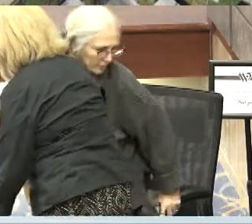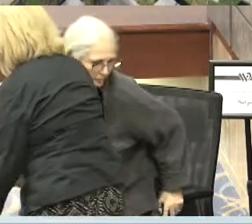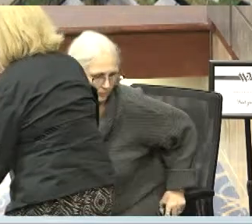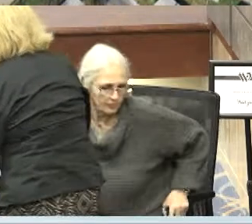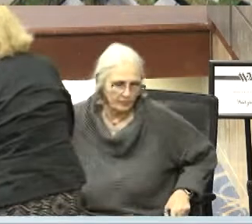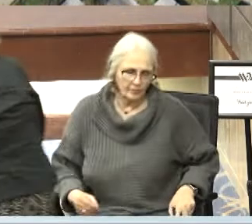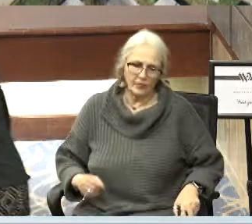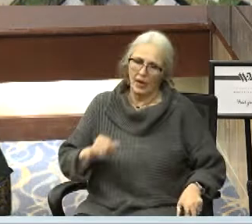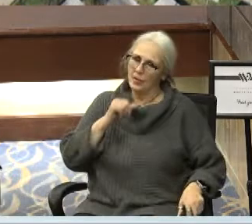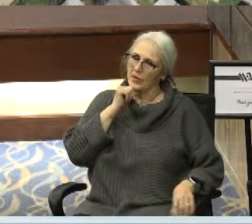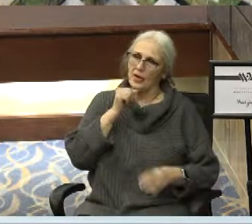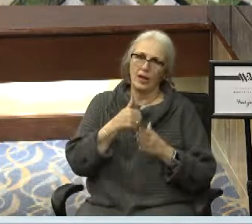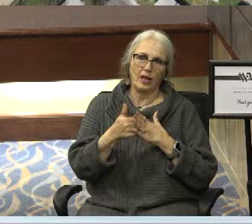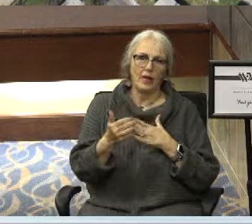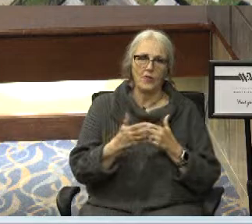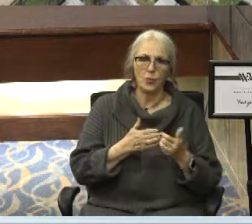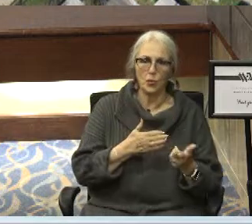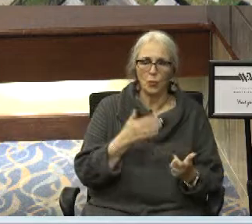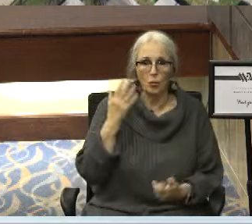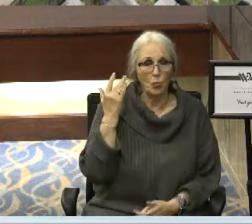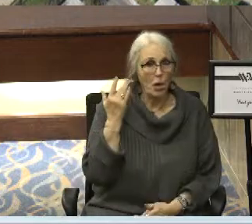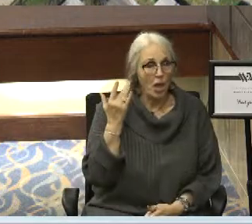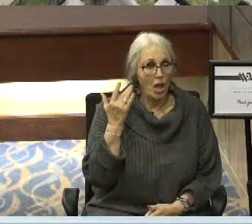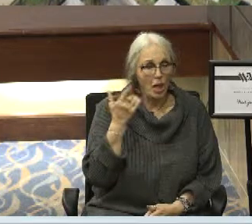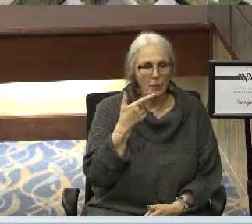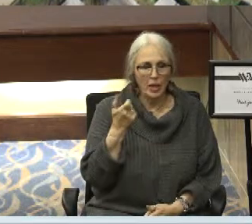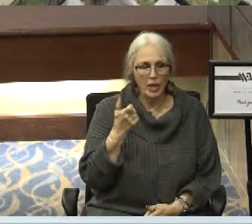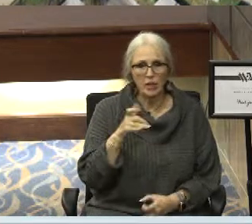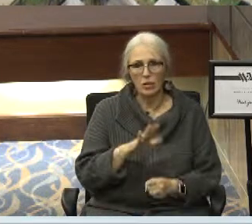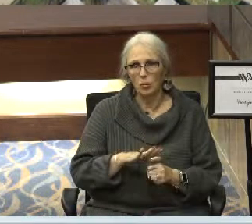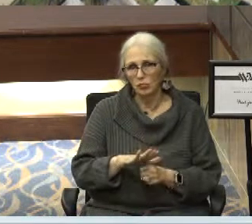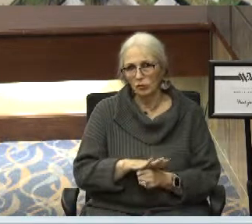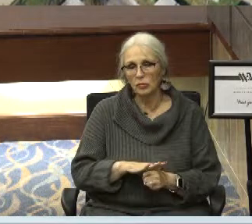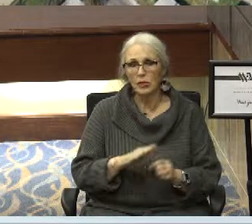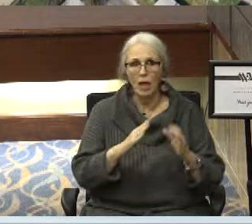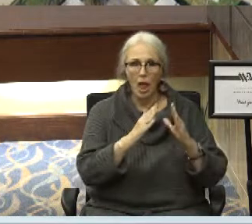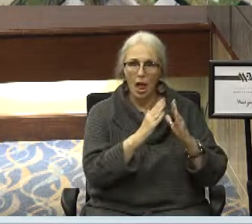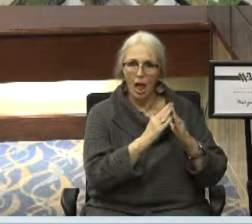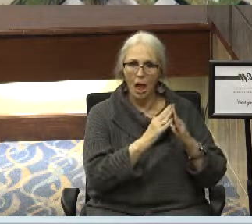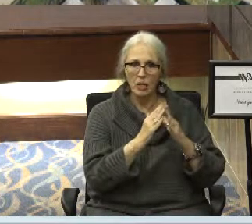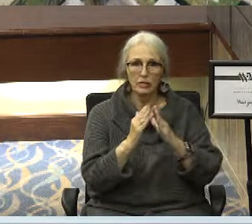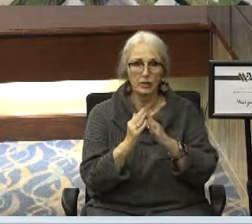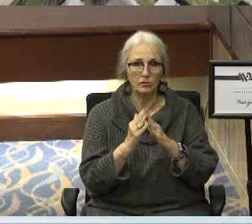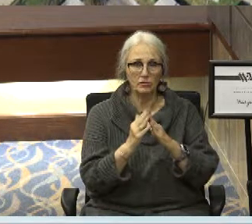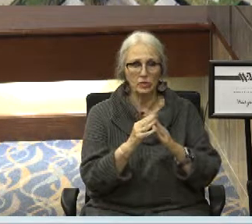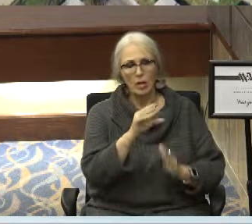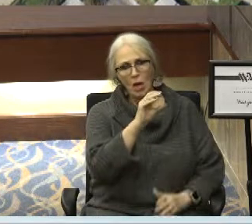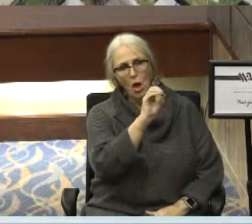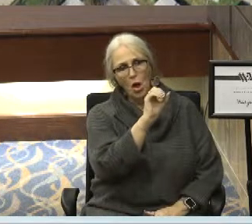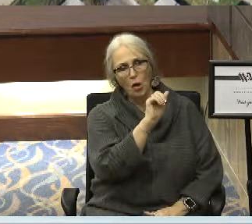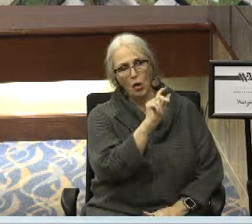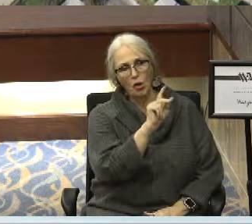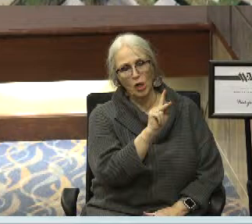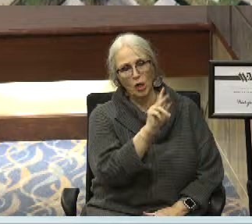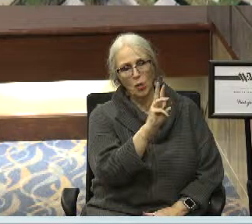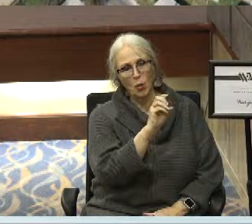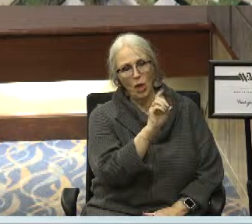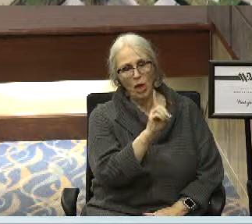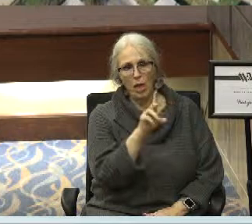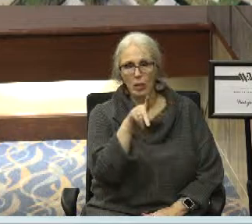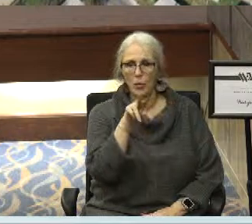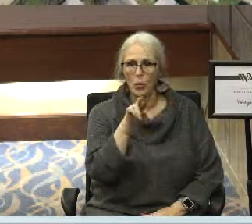of where it's at and the housing that's on Oakwood and Primrose and all around